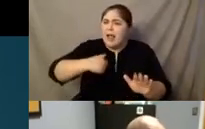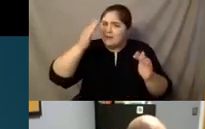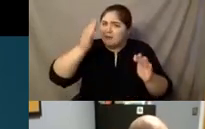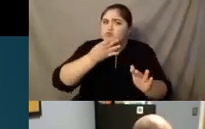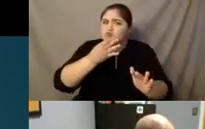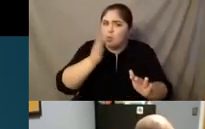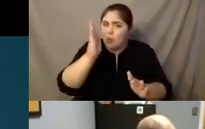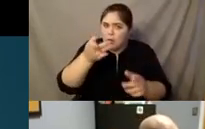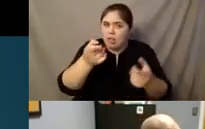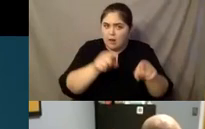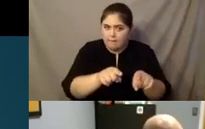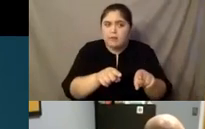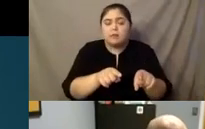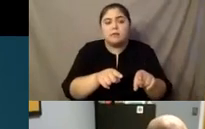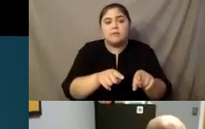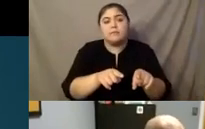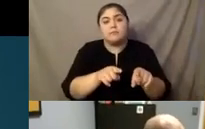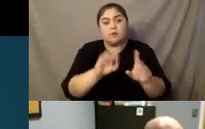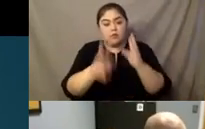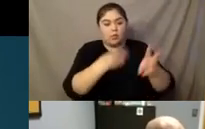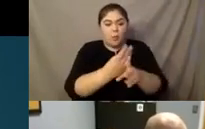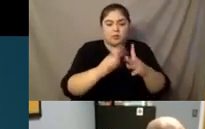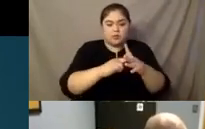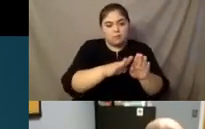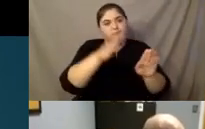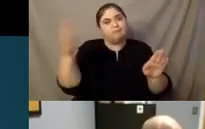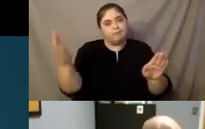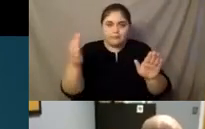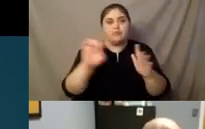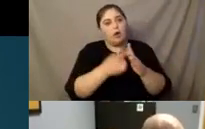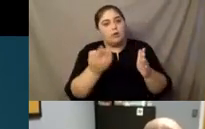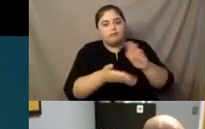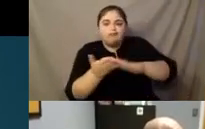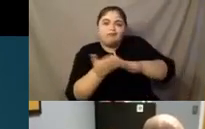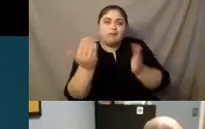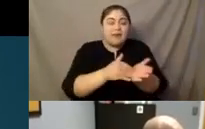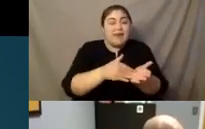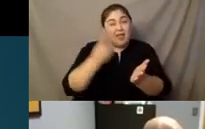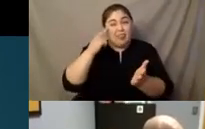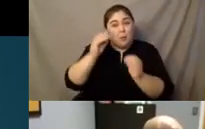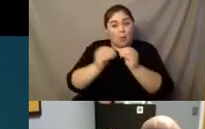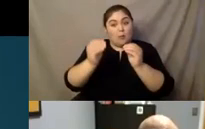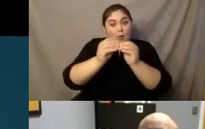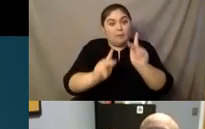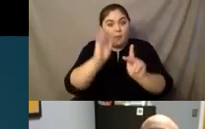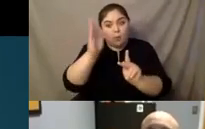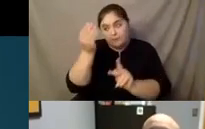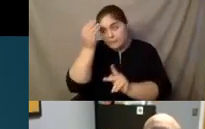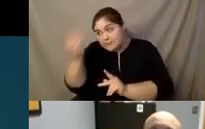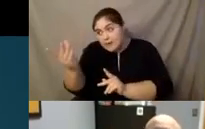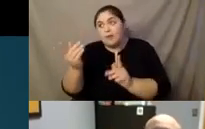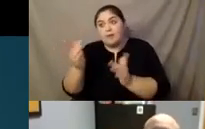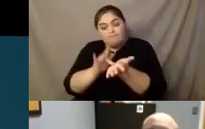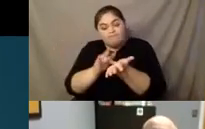in the future as the world opens up a little bit and we maybe start getting disclosures about financial exploitation that happened during this time